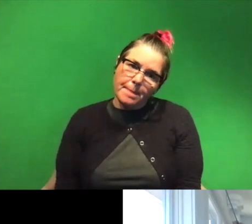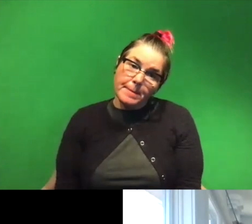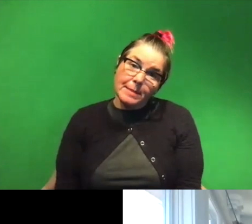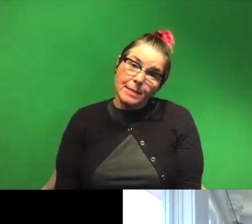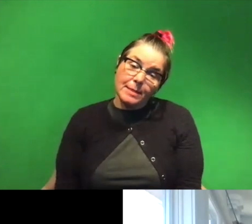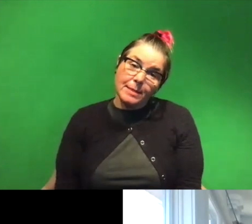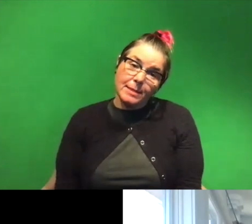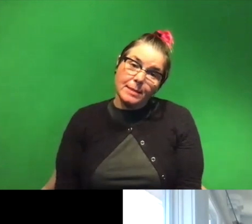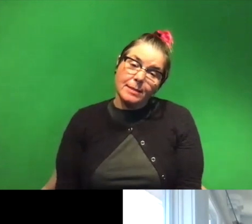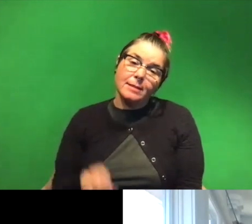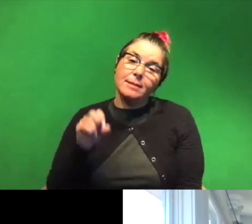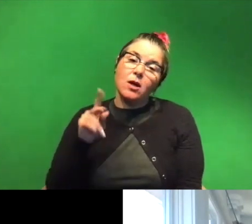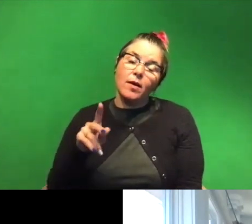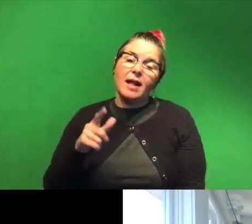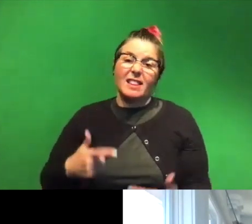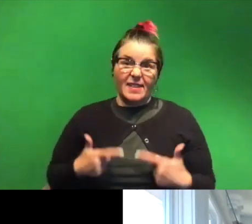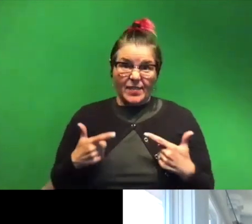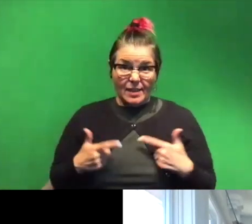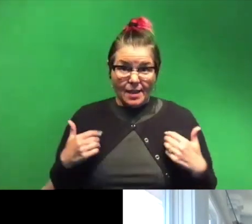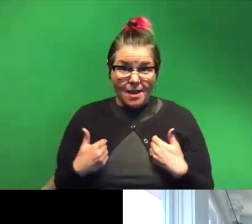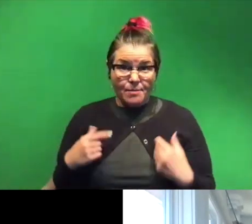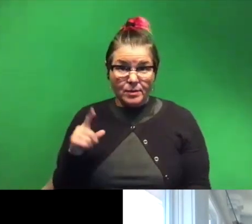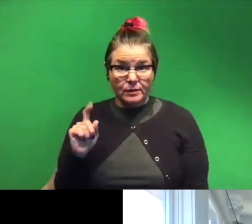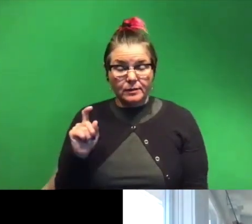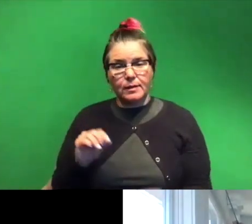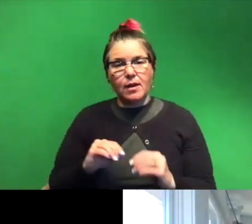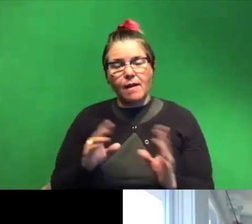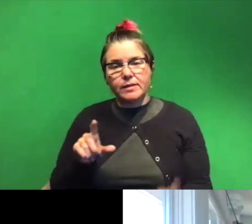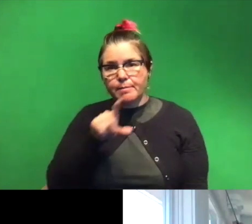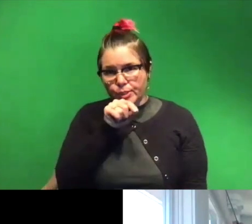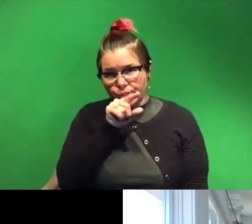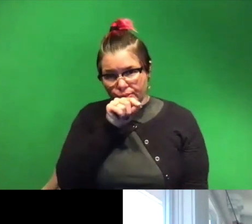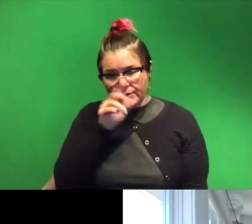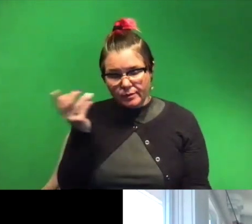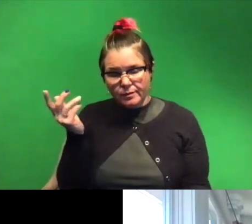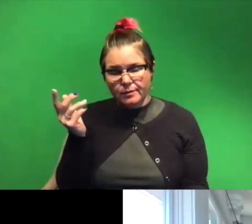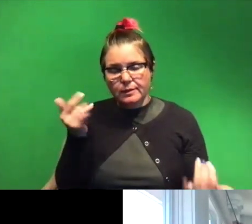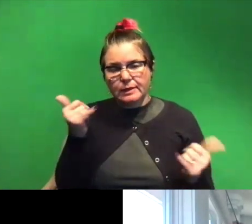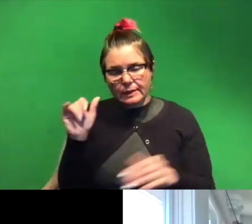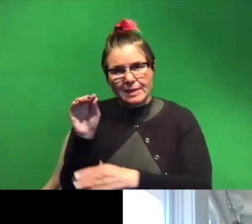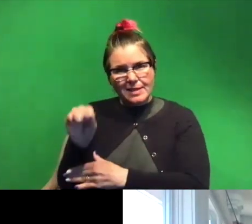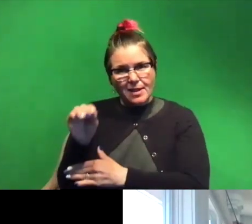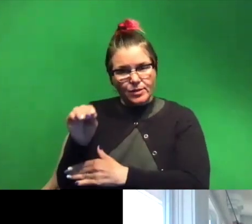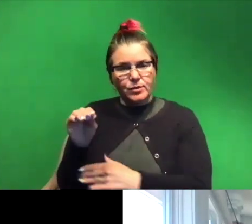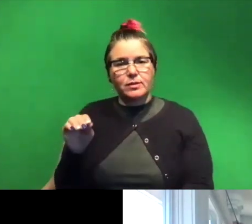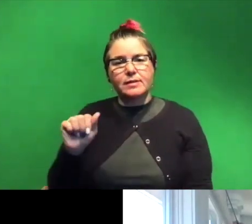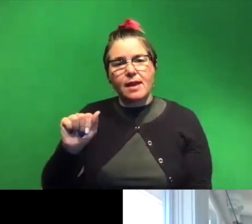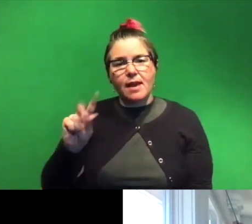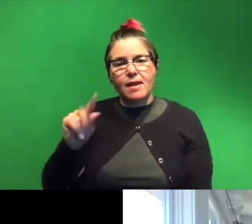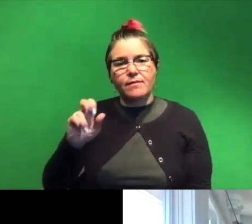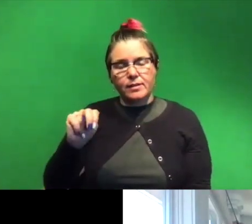Okay, if we're going to living animals, there's obviously birds, which are still dinosaurs. They're avian